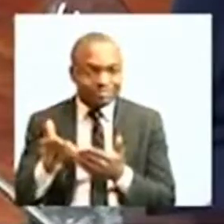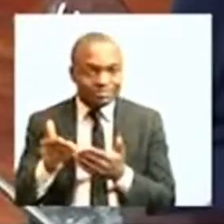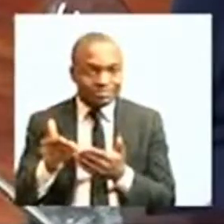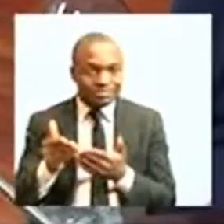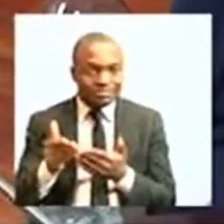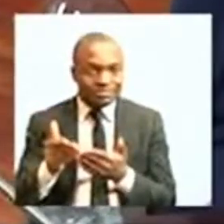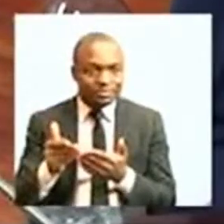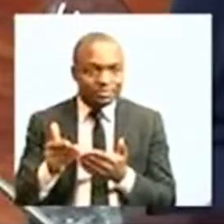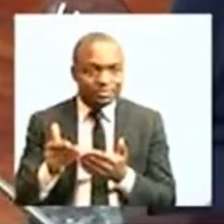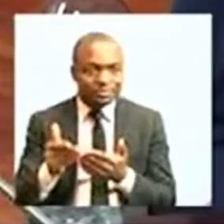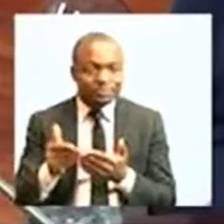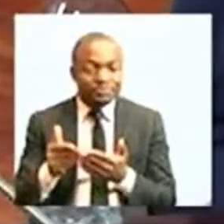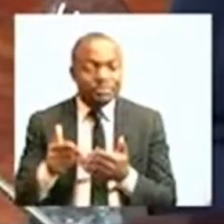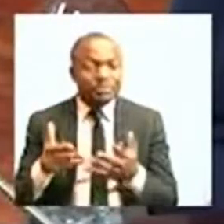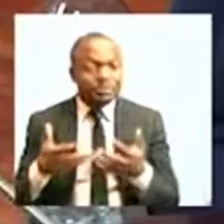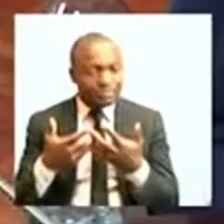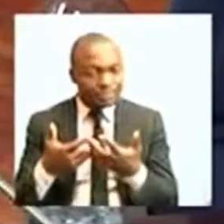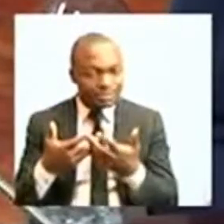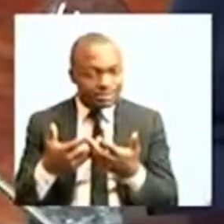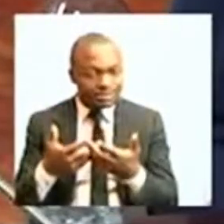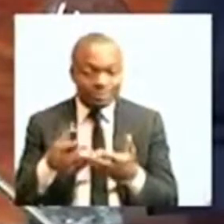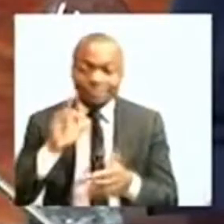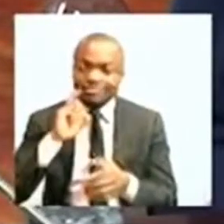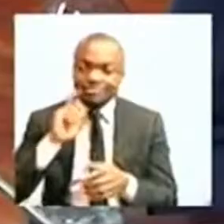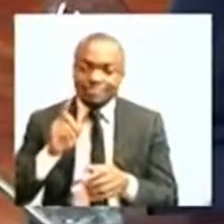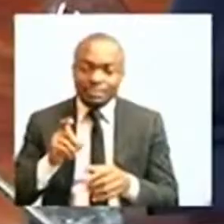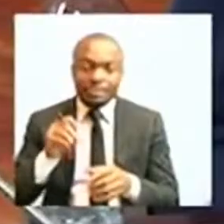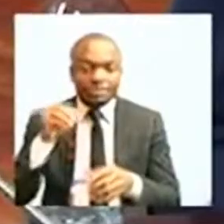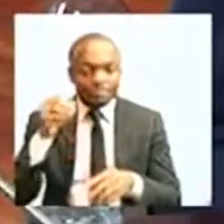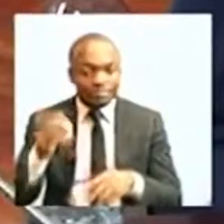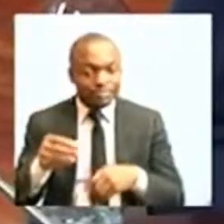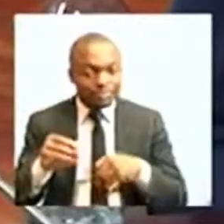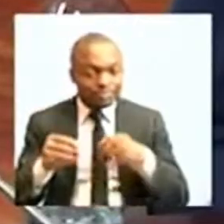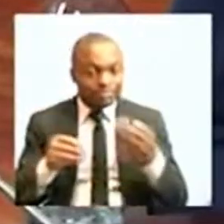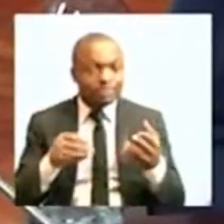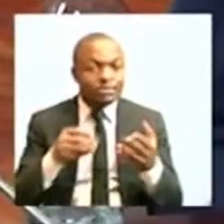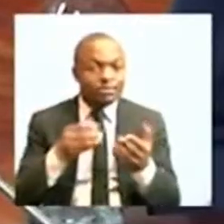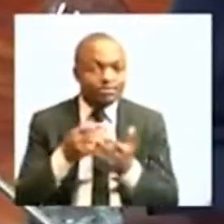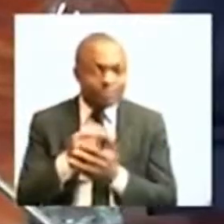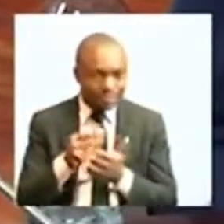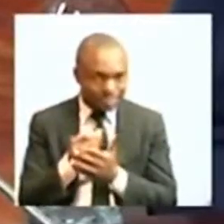you must buy an excavator or something like that. You must spend the money on